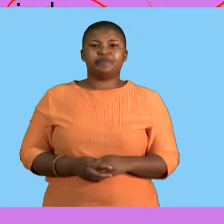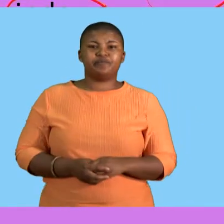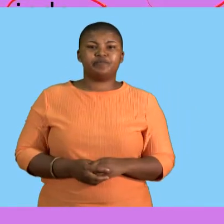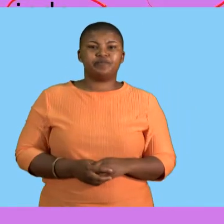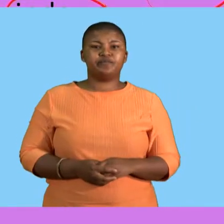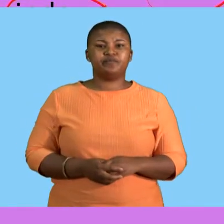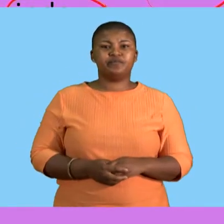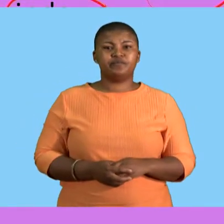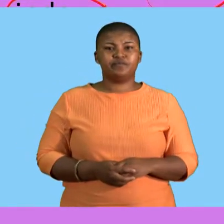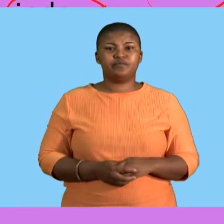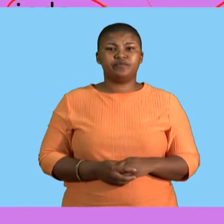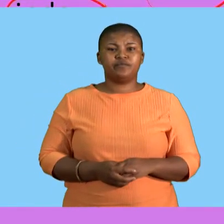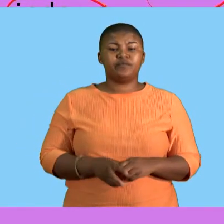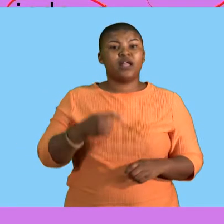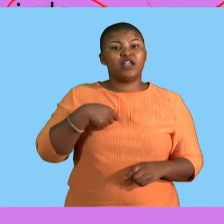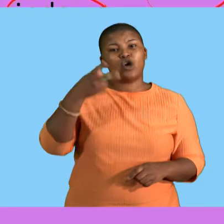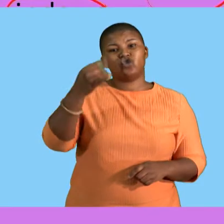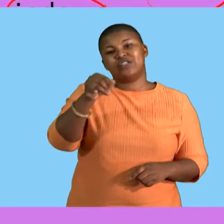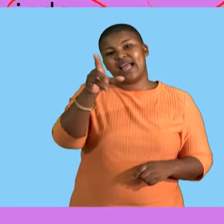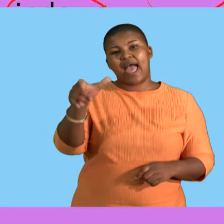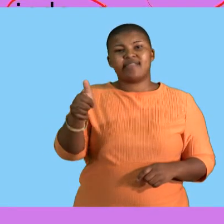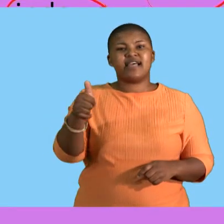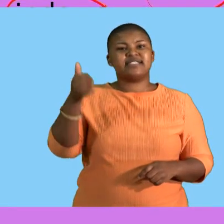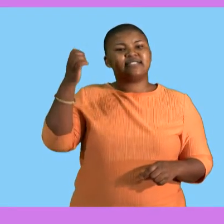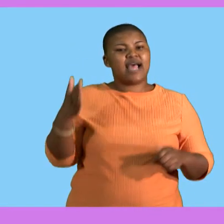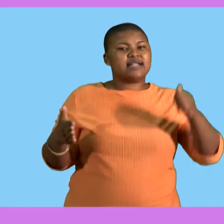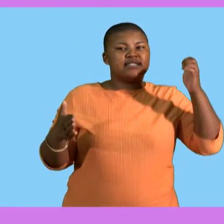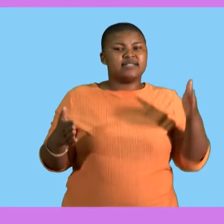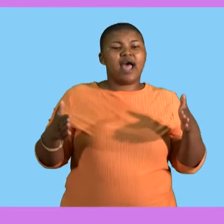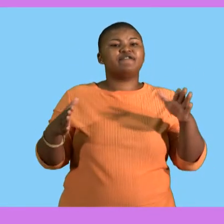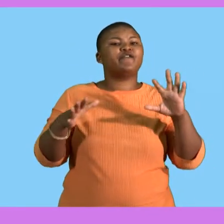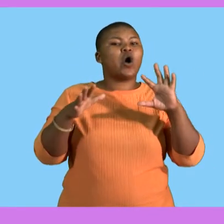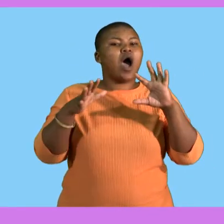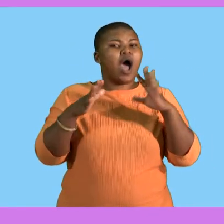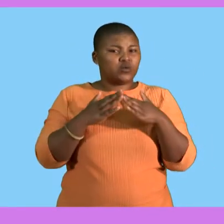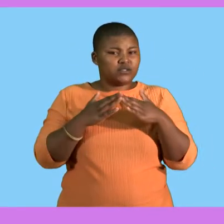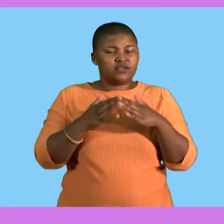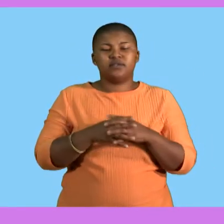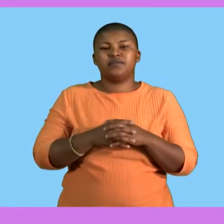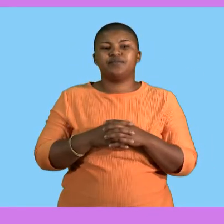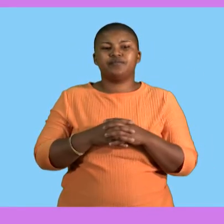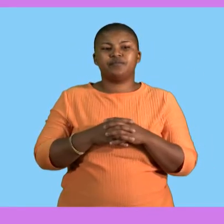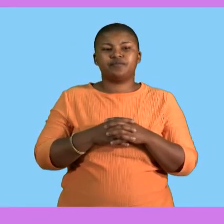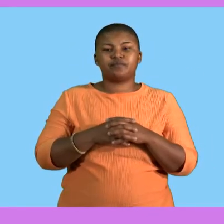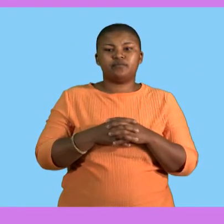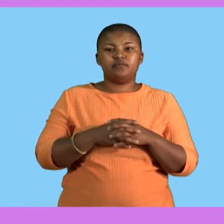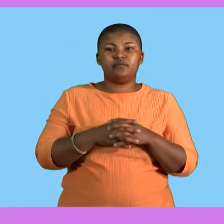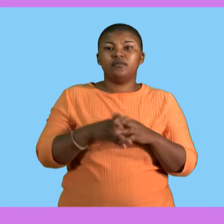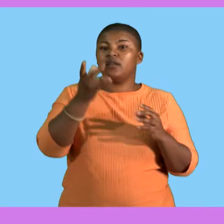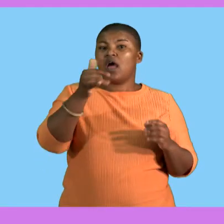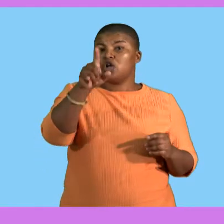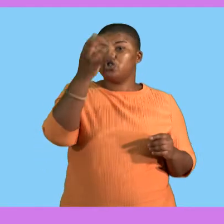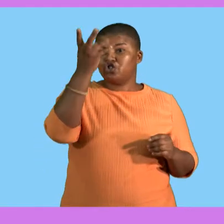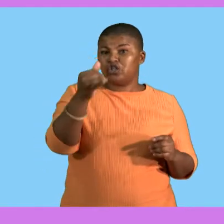there. Let's look at other sides of the house. Now, if we